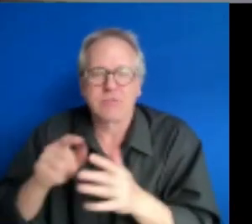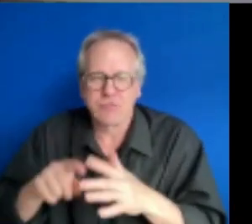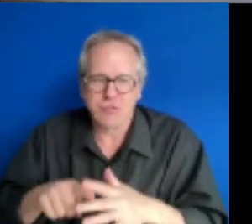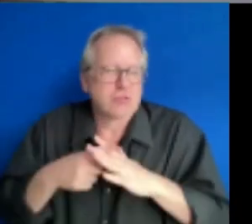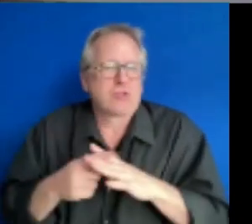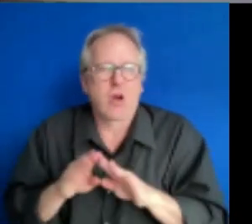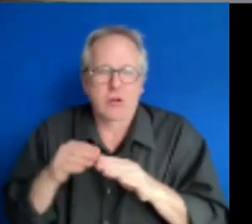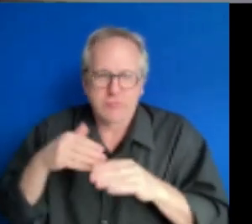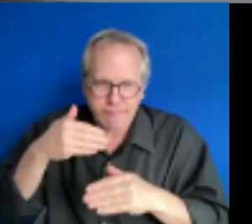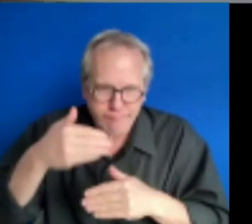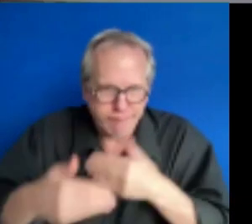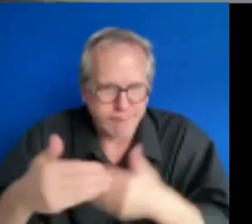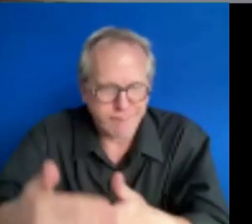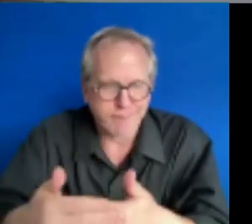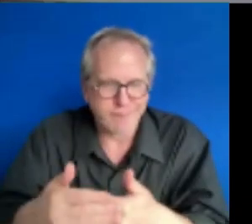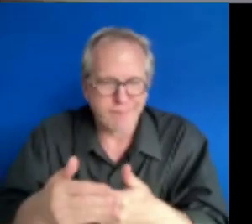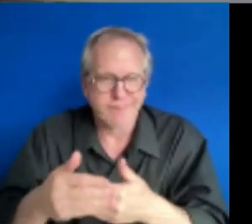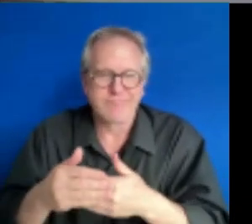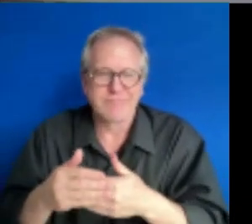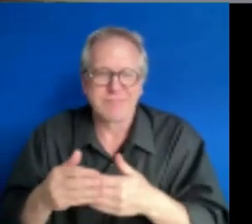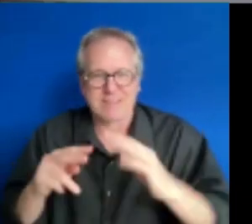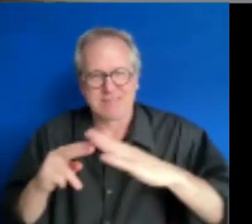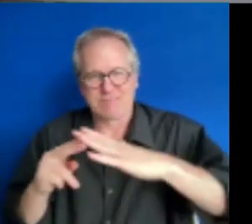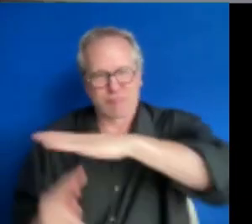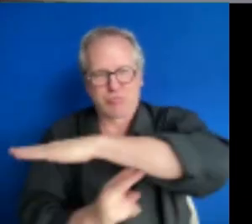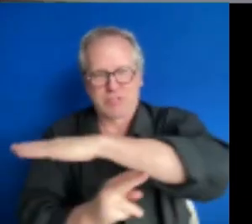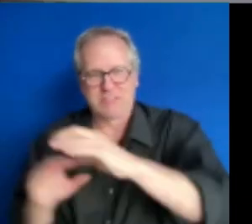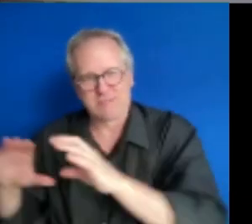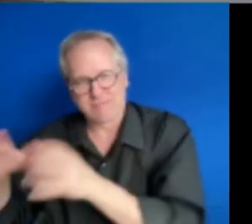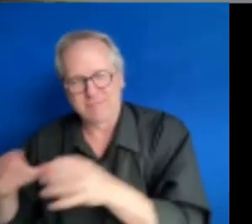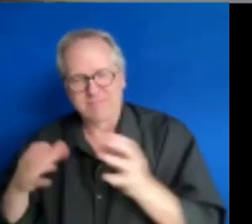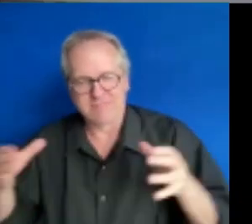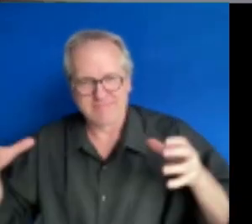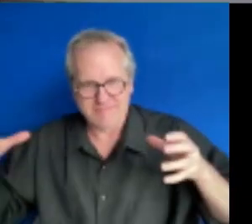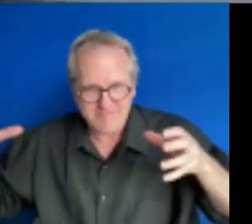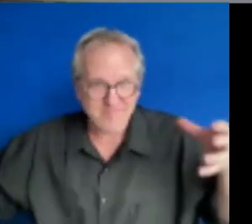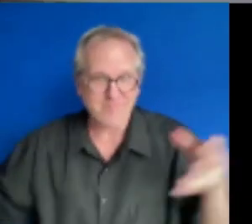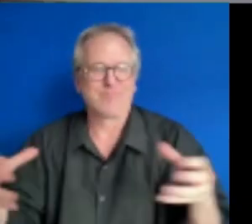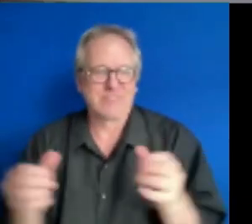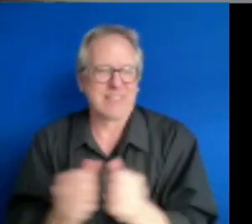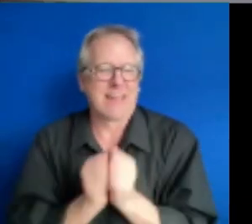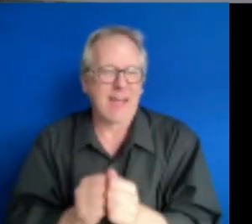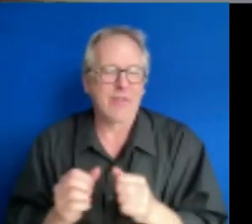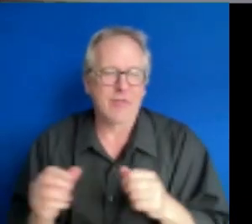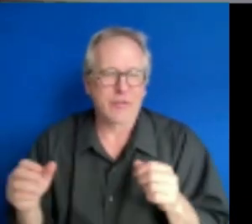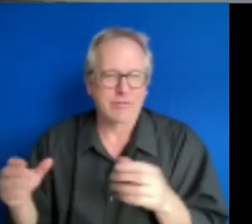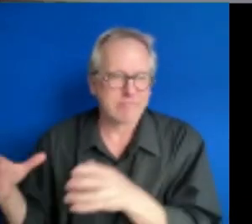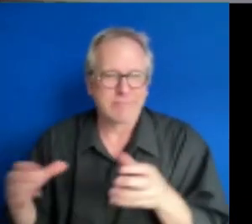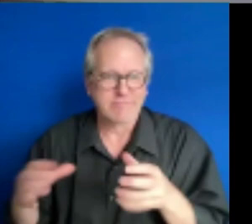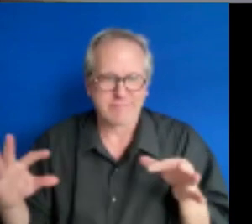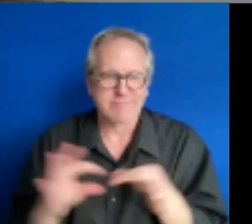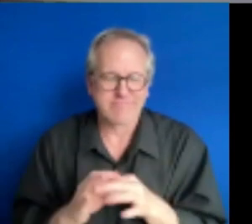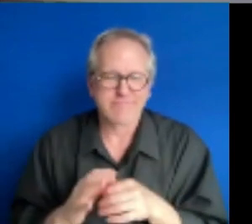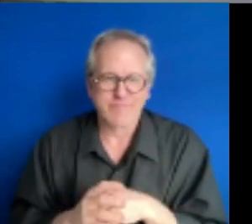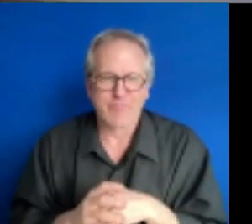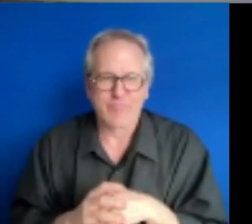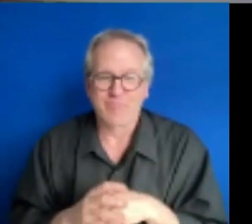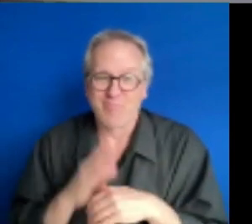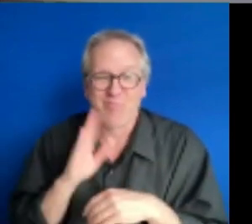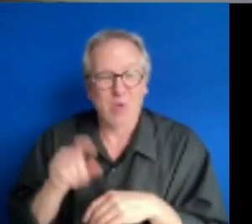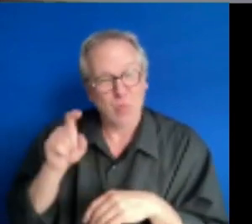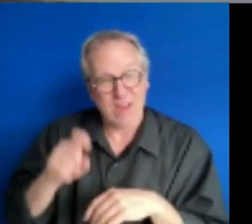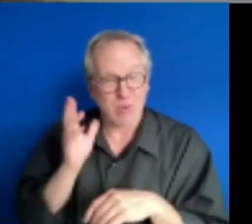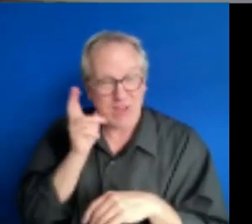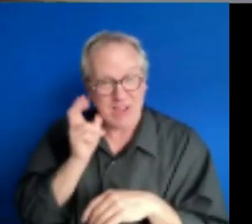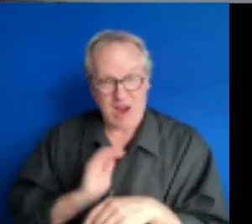start to build the bridge between our communities, and understanding that that we need to hear our